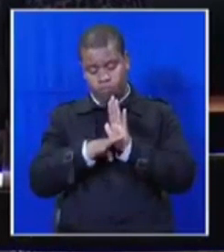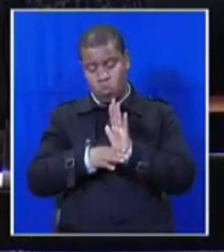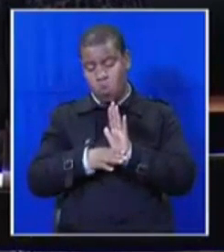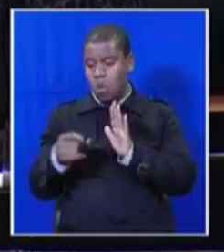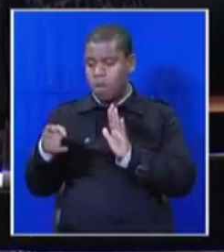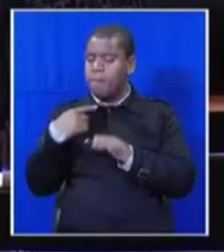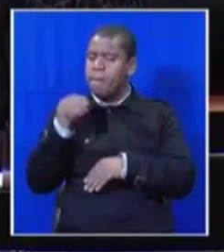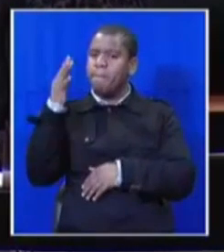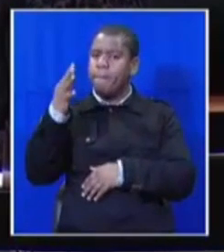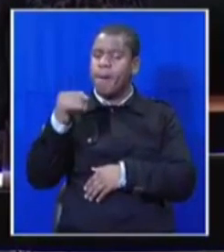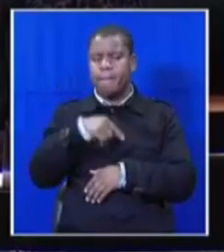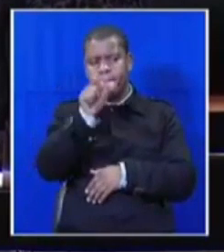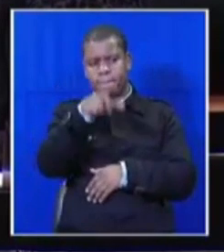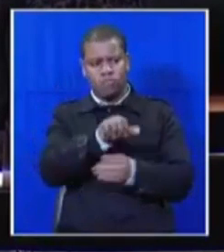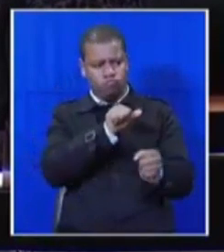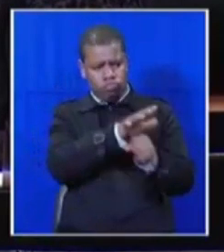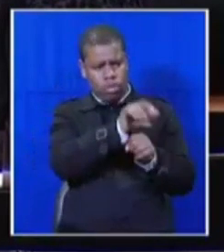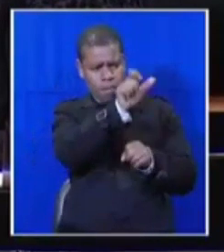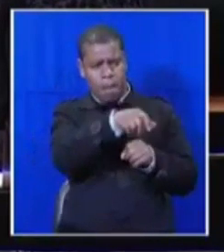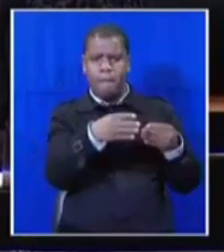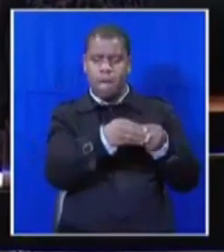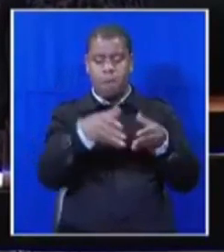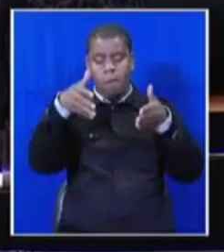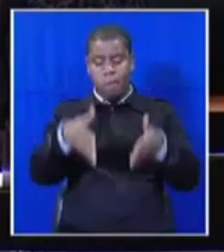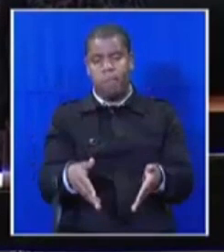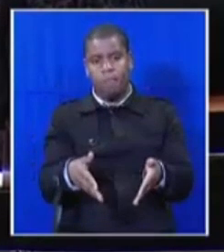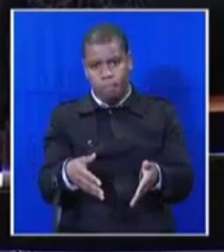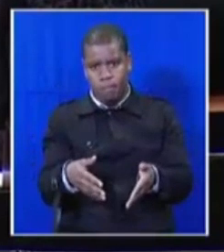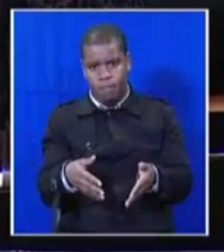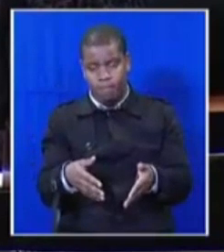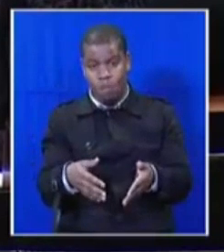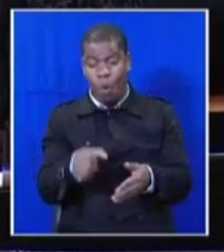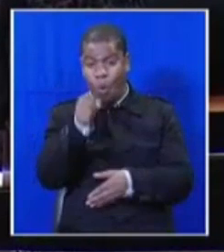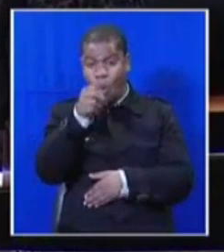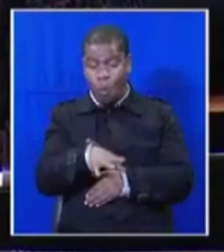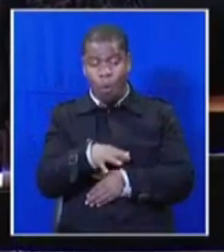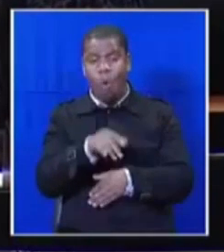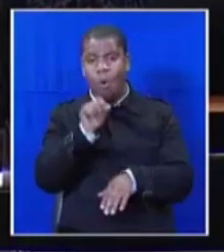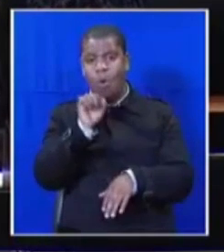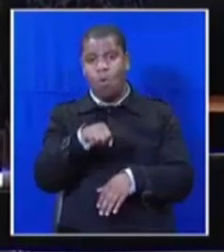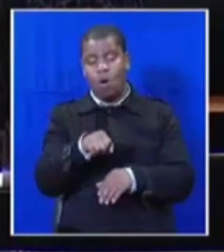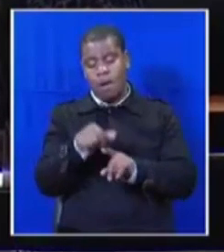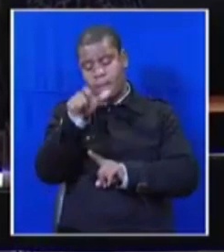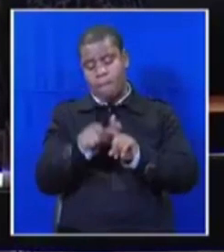integrity of a member of this House or impute